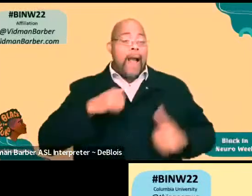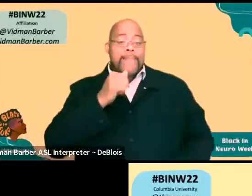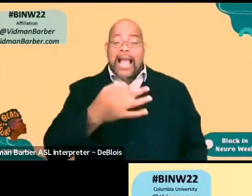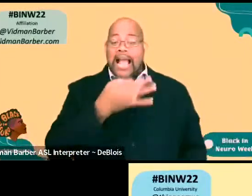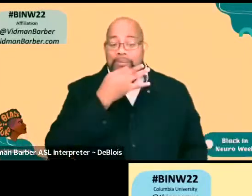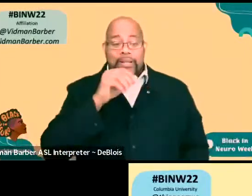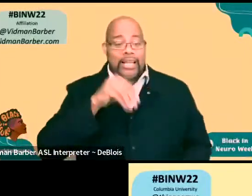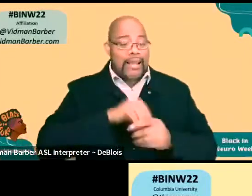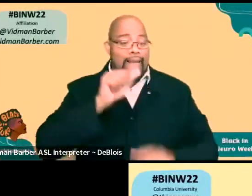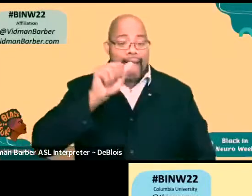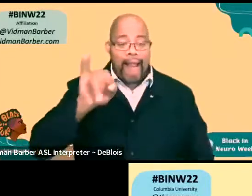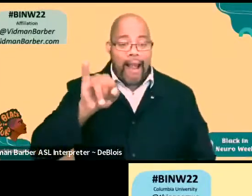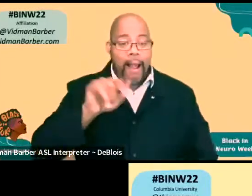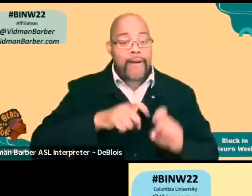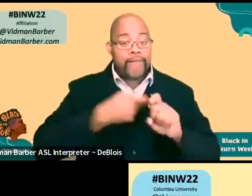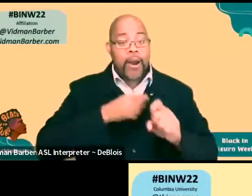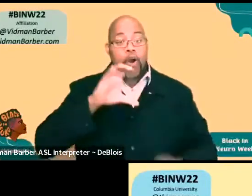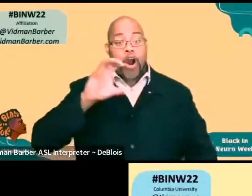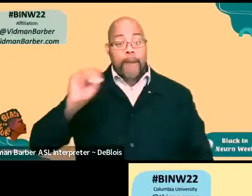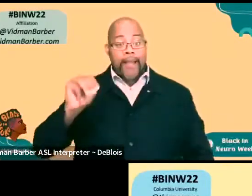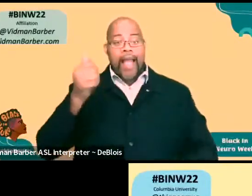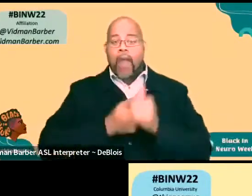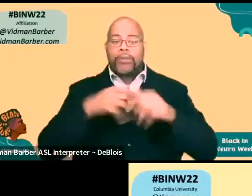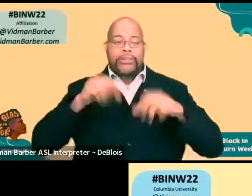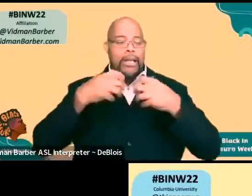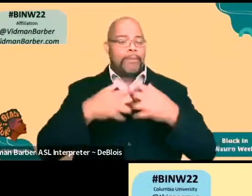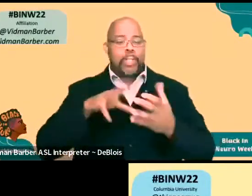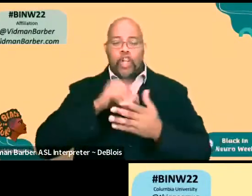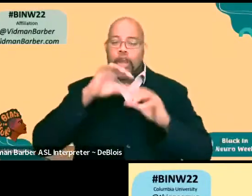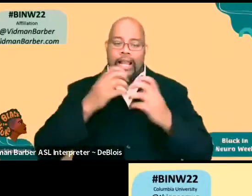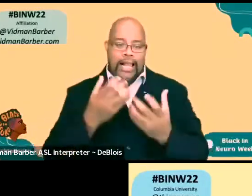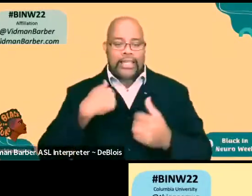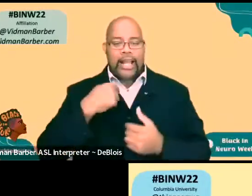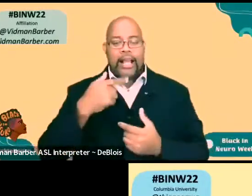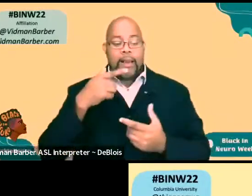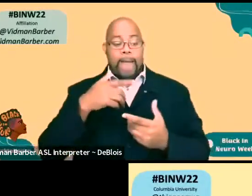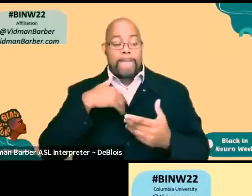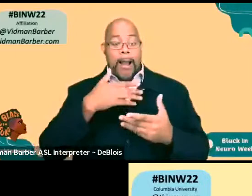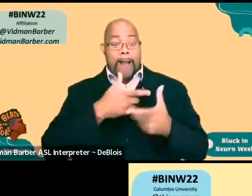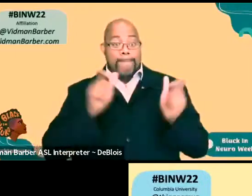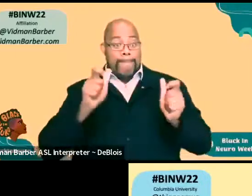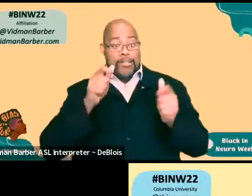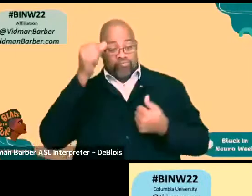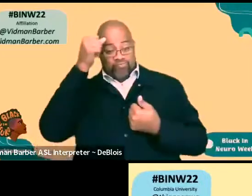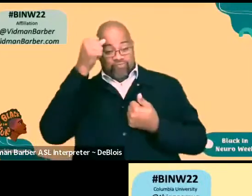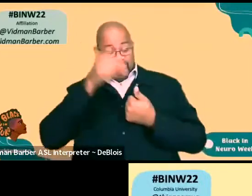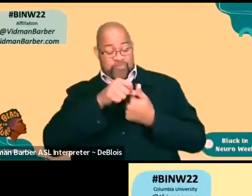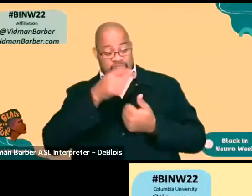in AI, but coming from Carnegie Mellon, everyone takes a machine learning class. And my biggest takeaway is if your